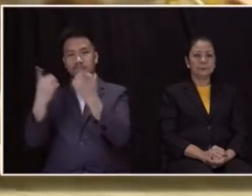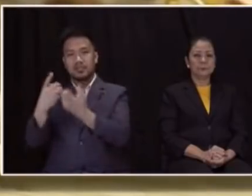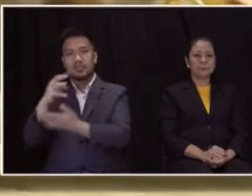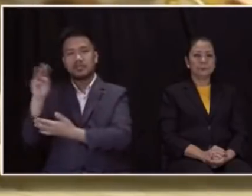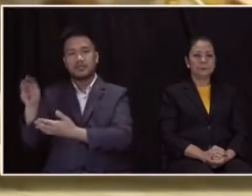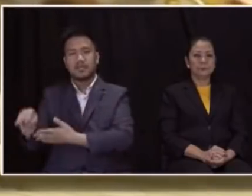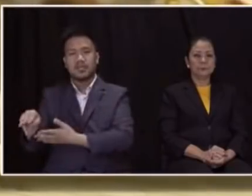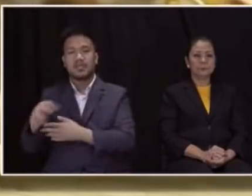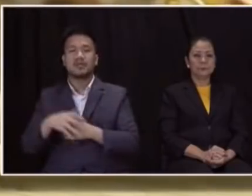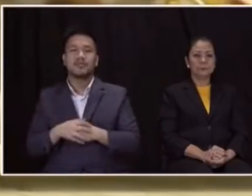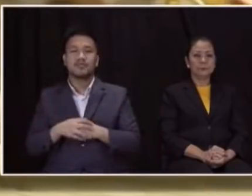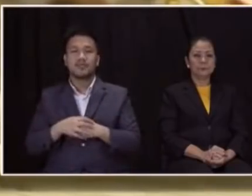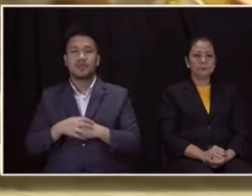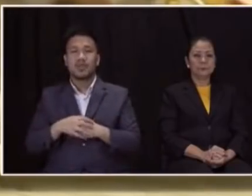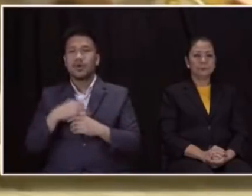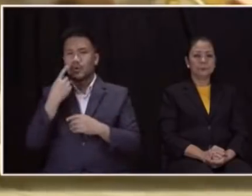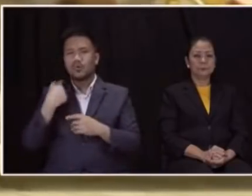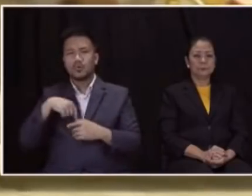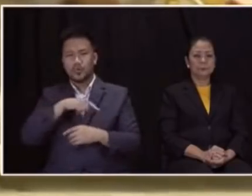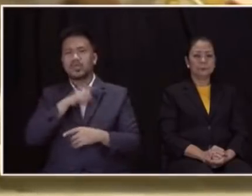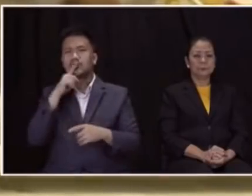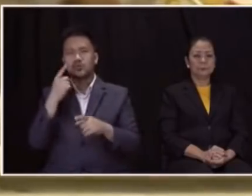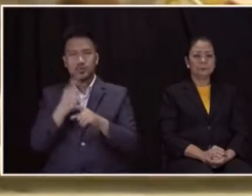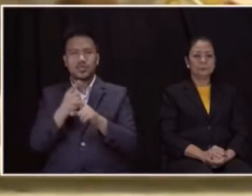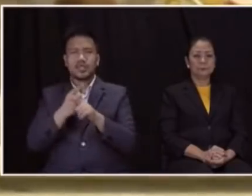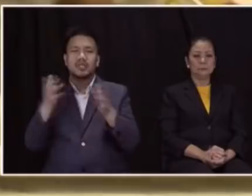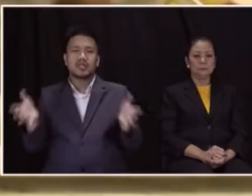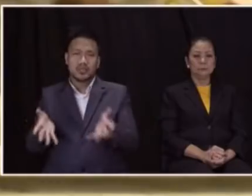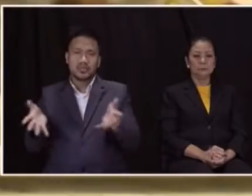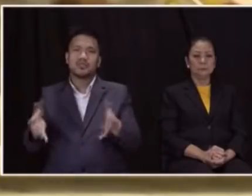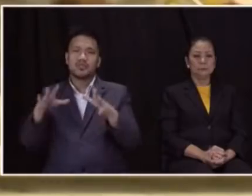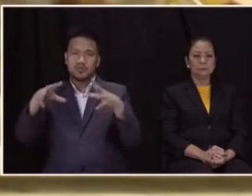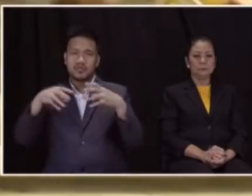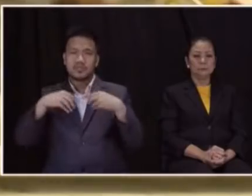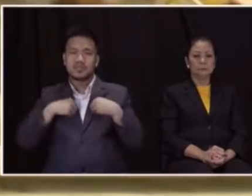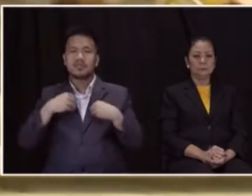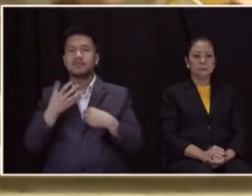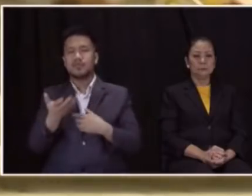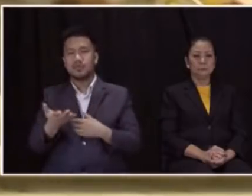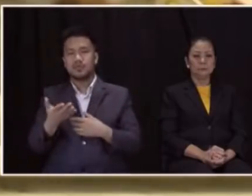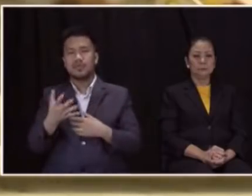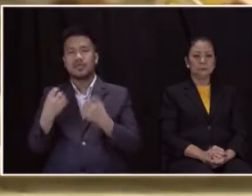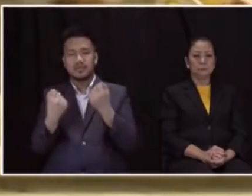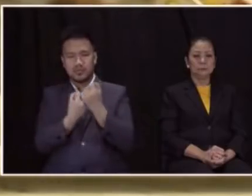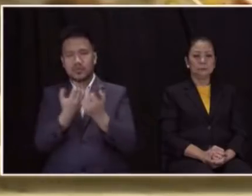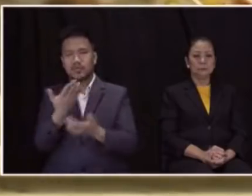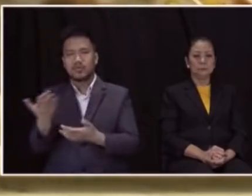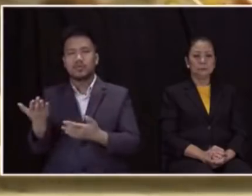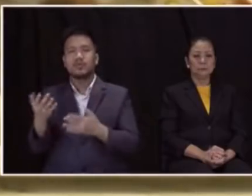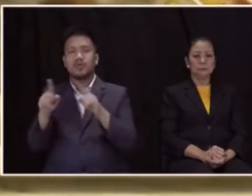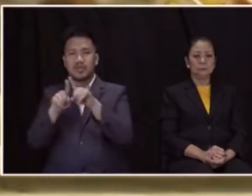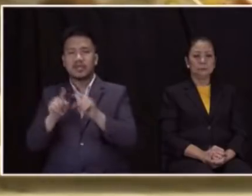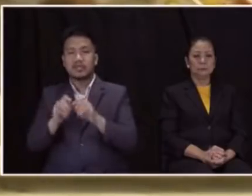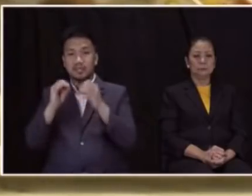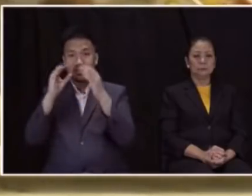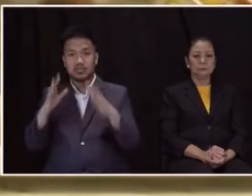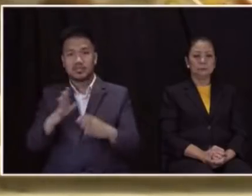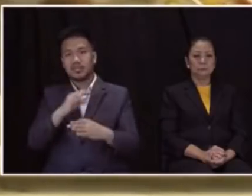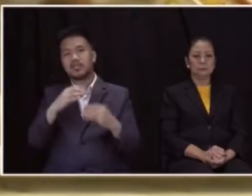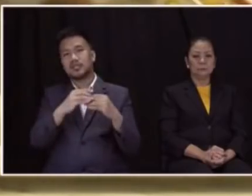community, whom we wholeheartedly encourage to receive and support you as their teacher and